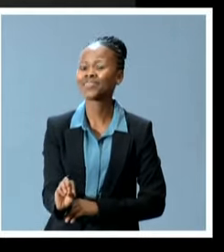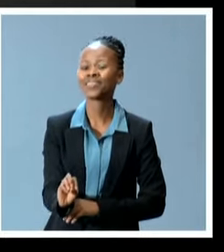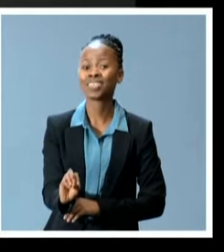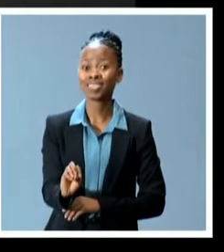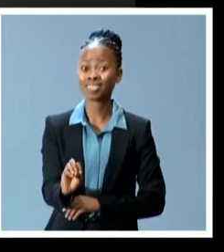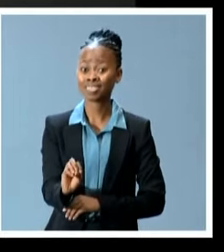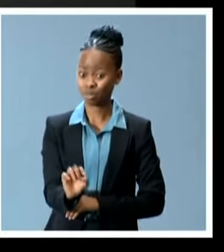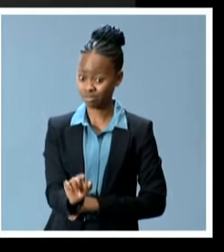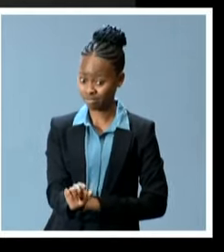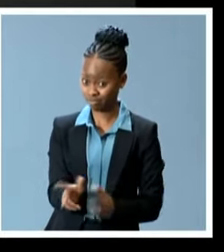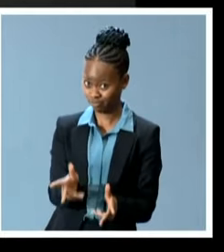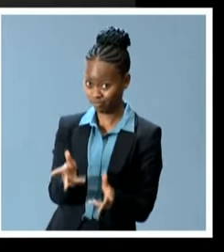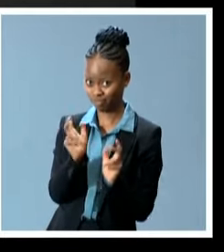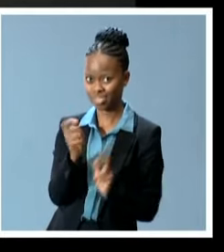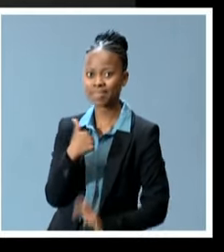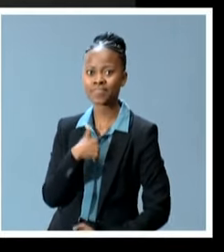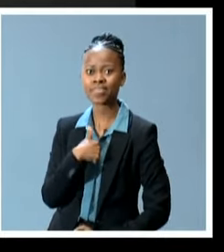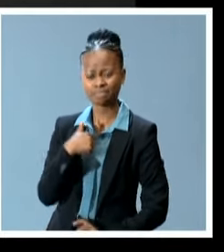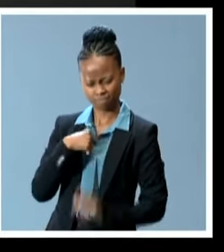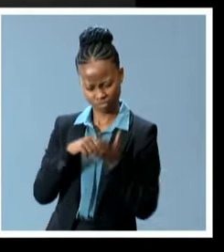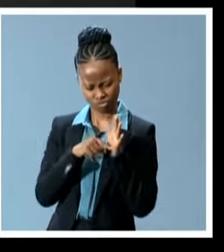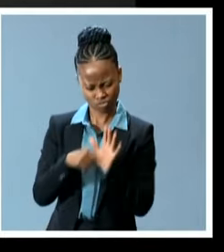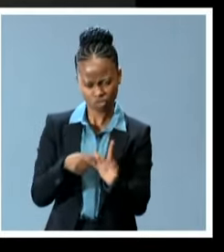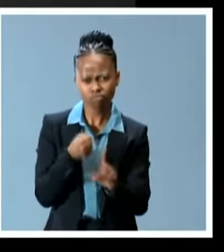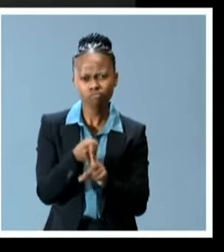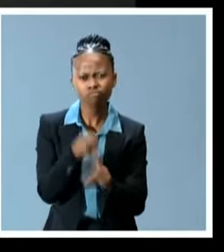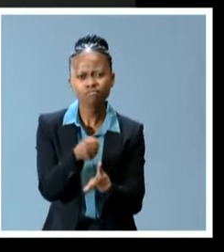type of resilience and ability to see,